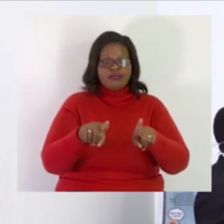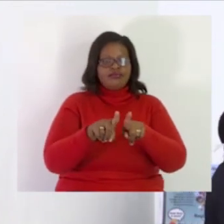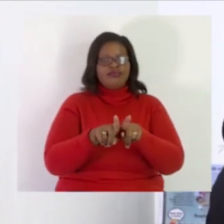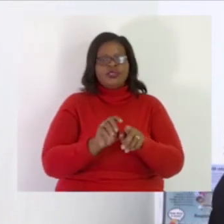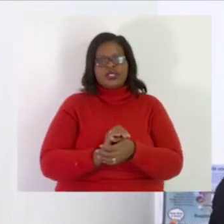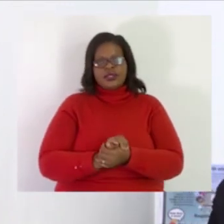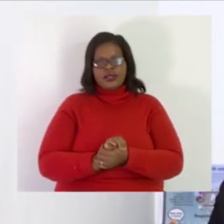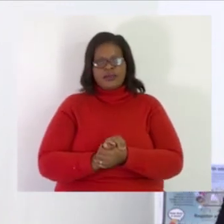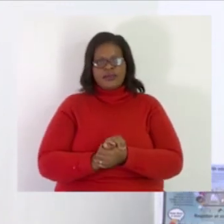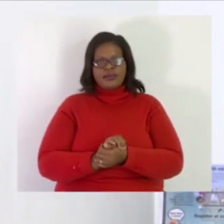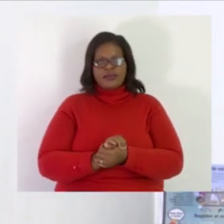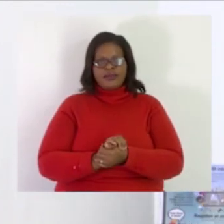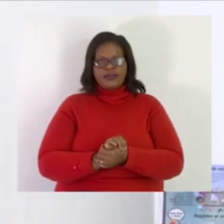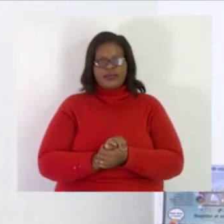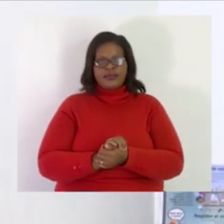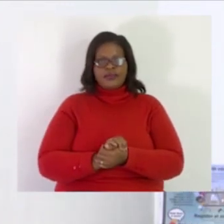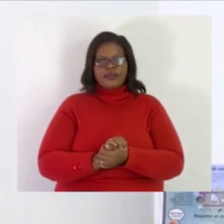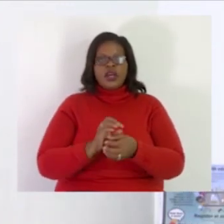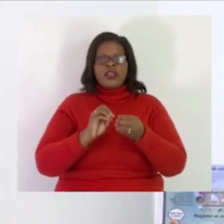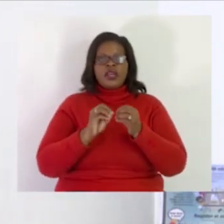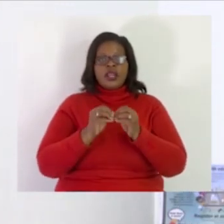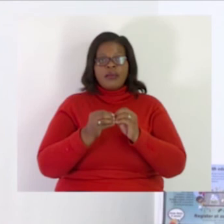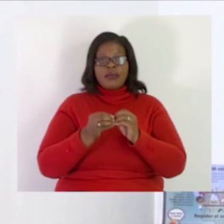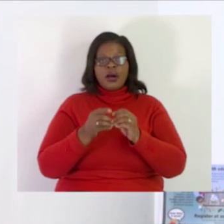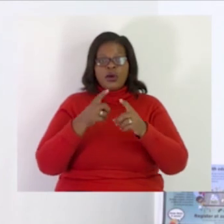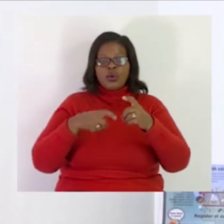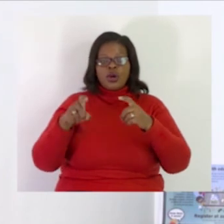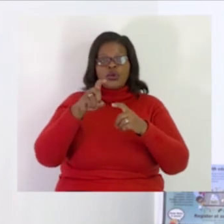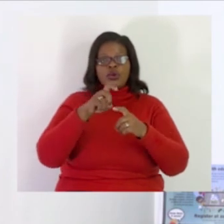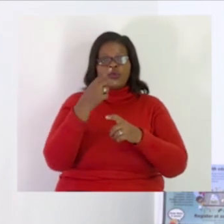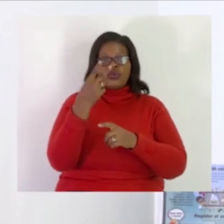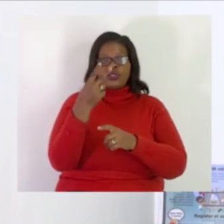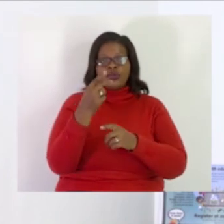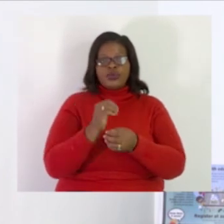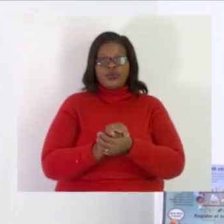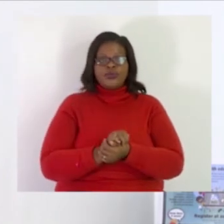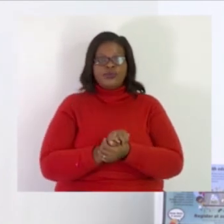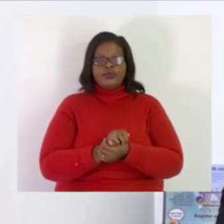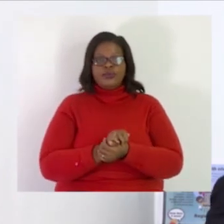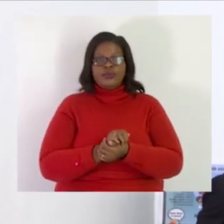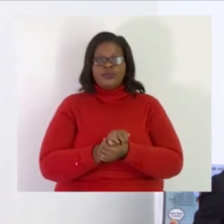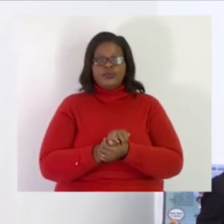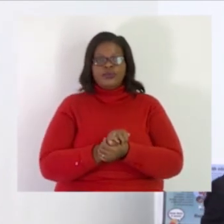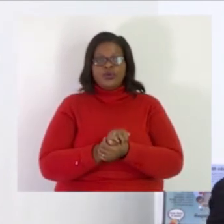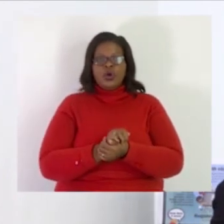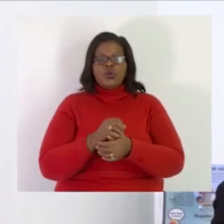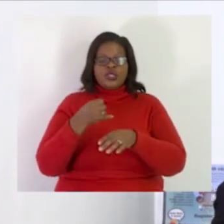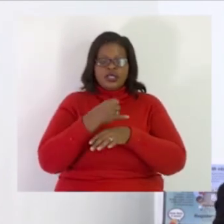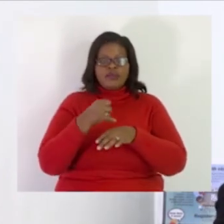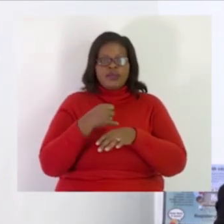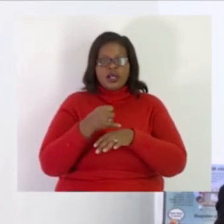thing. So the number we are rounding off will be 2, which is in